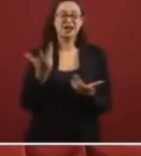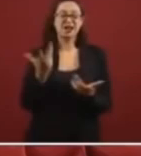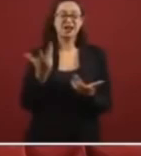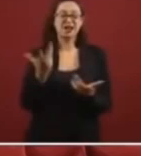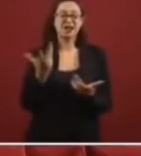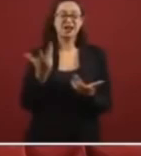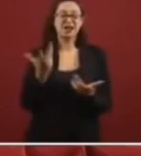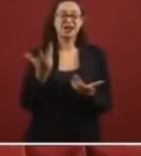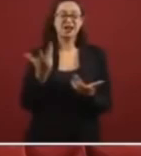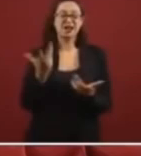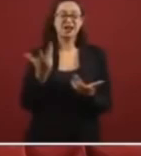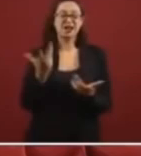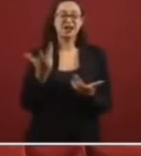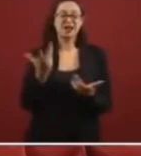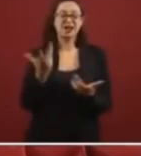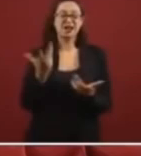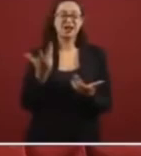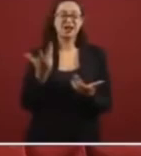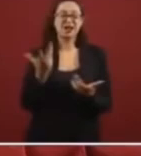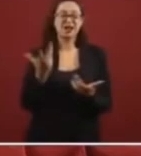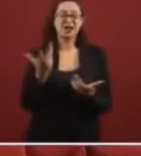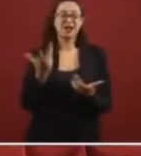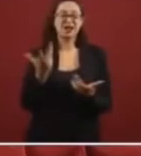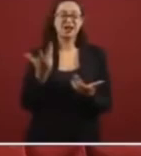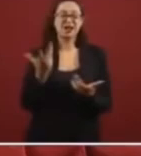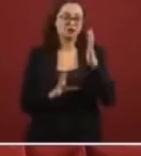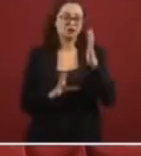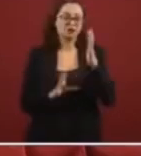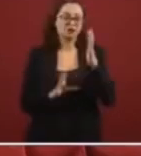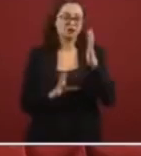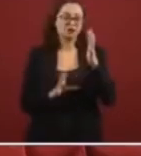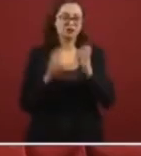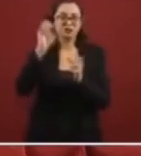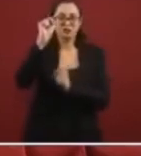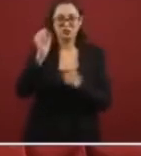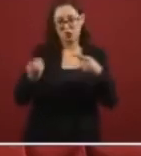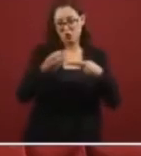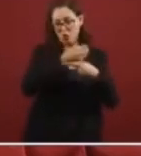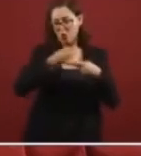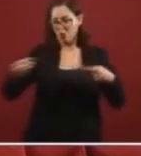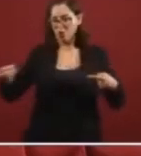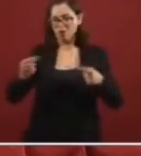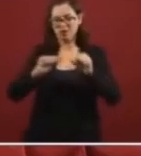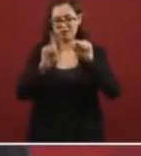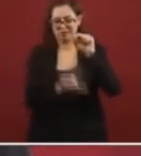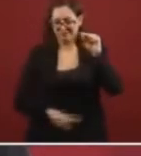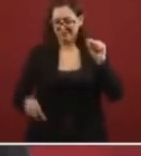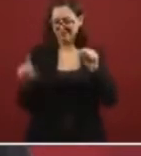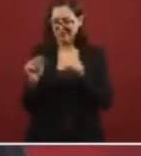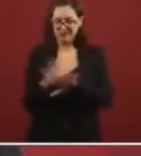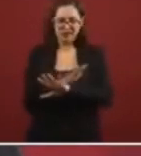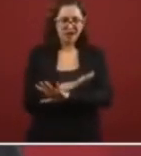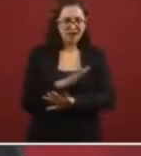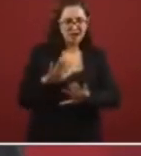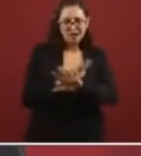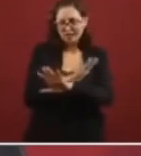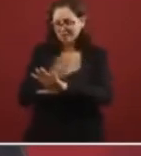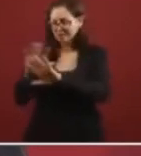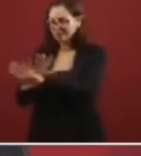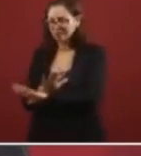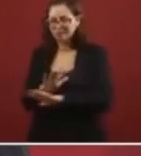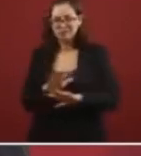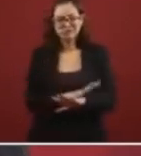the so-called structural reforms se definieron